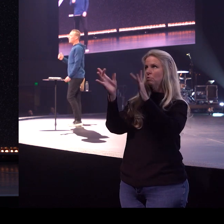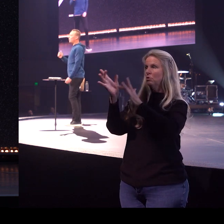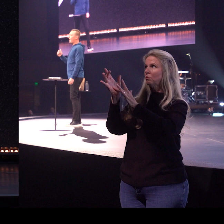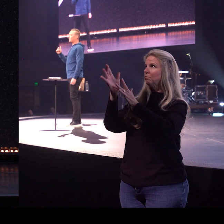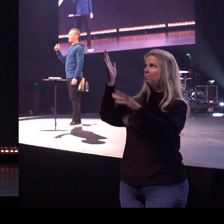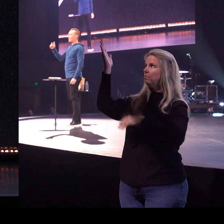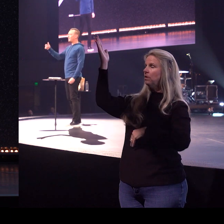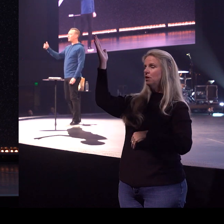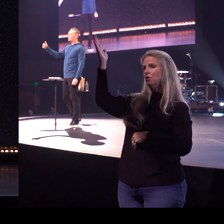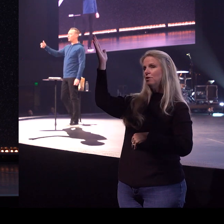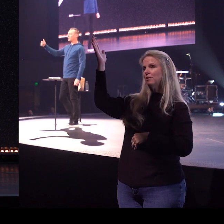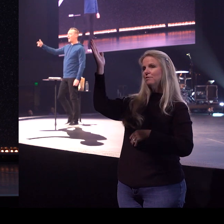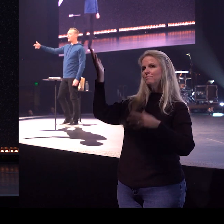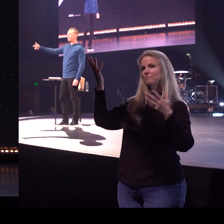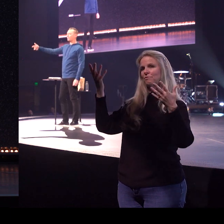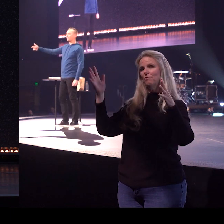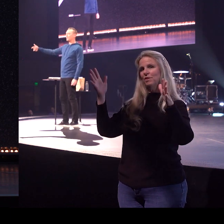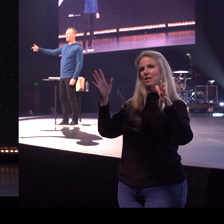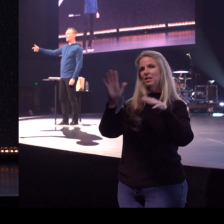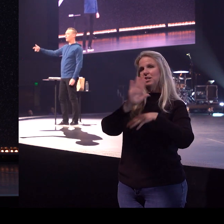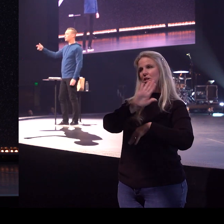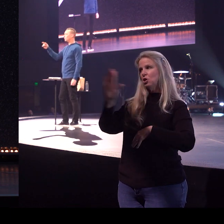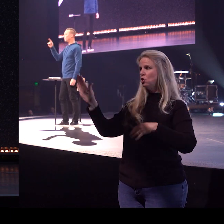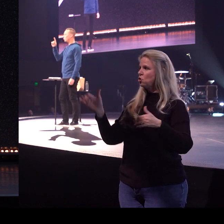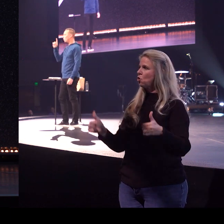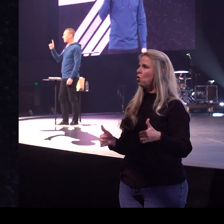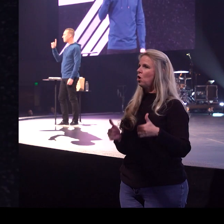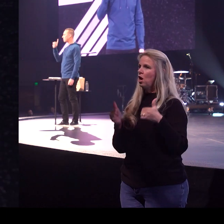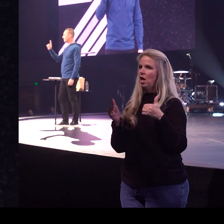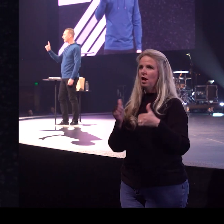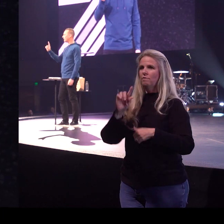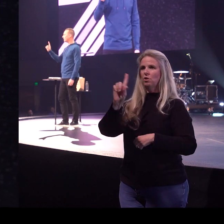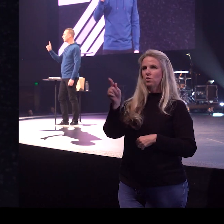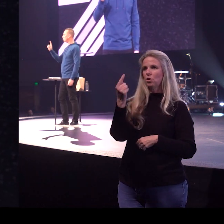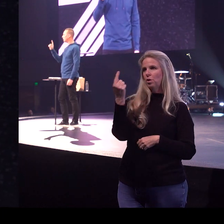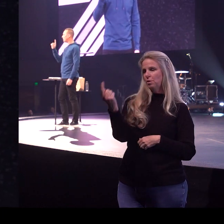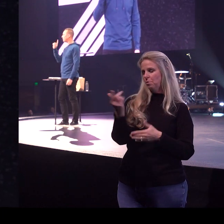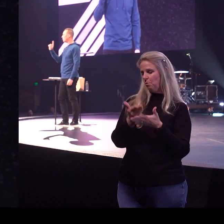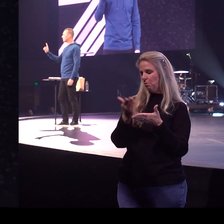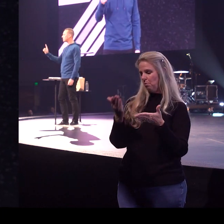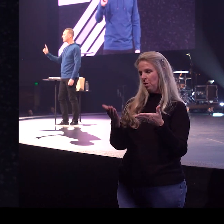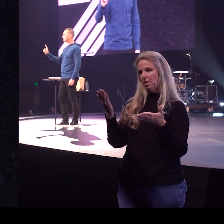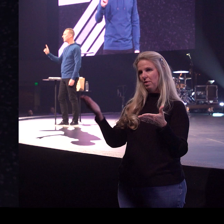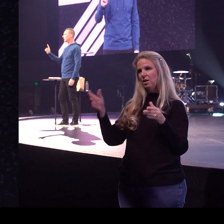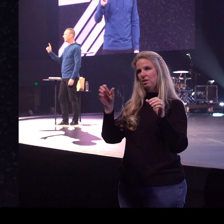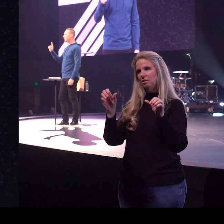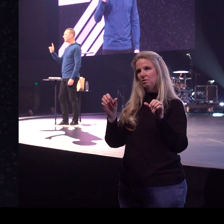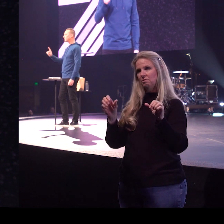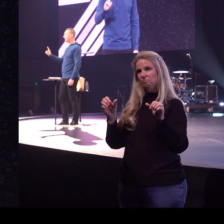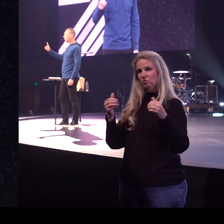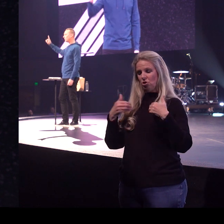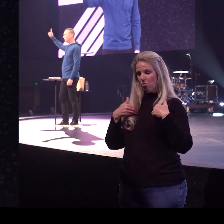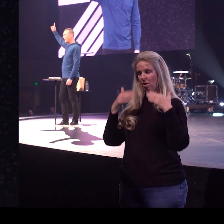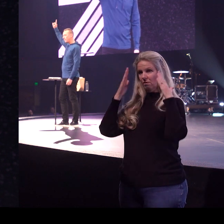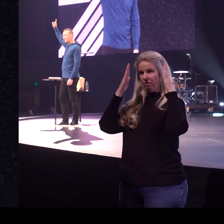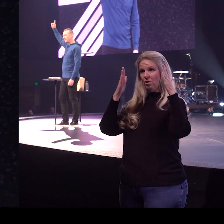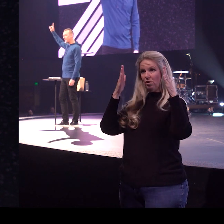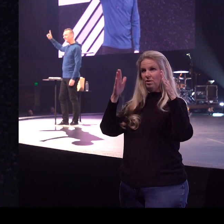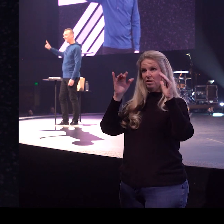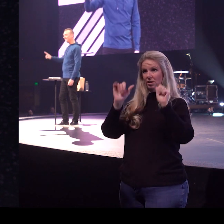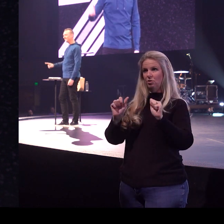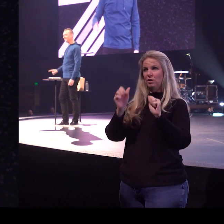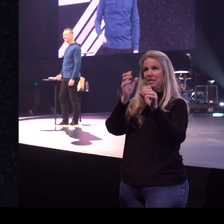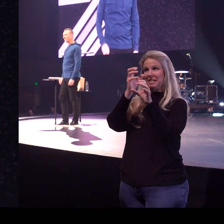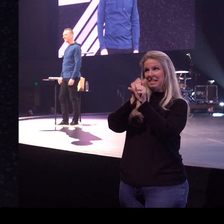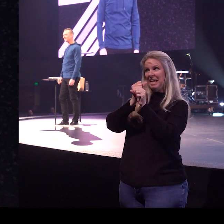Did you know at the end of your life, there is only one thing you will have focused on that you can take with you to heaven?